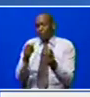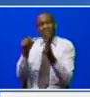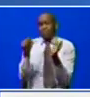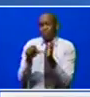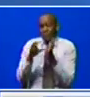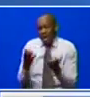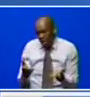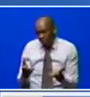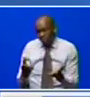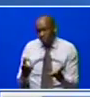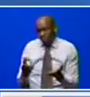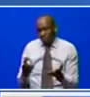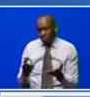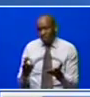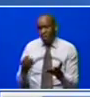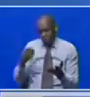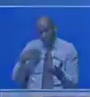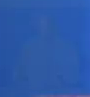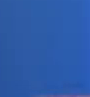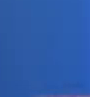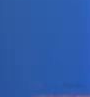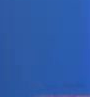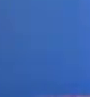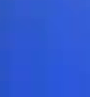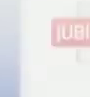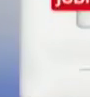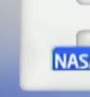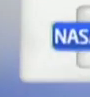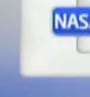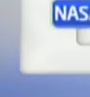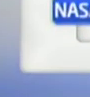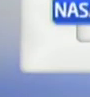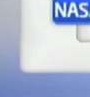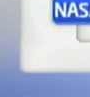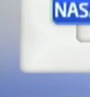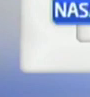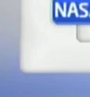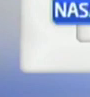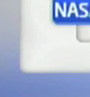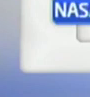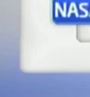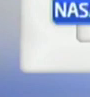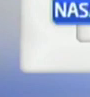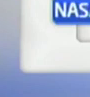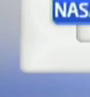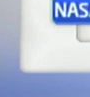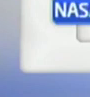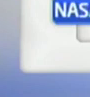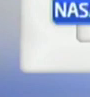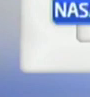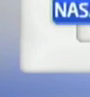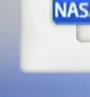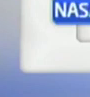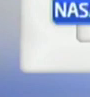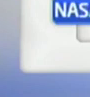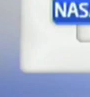say, you know, to be great, very specific yeah. with the streams. But then where does that leave the rest of them? Because there's other players